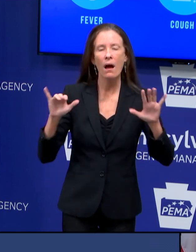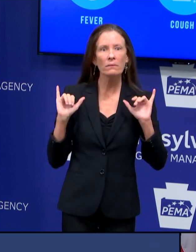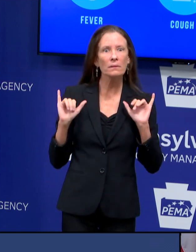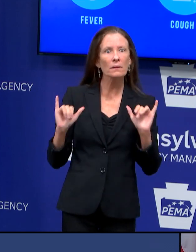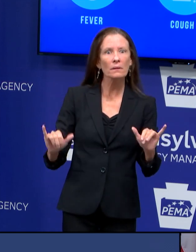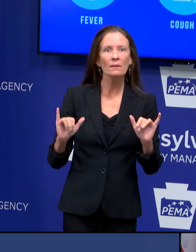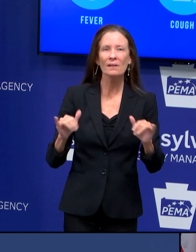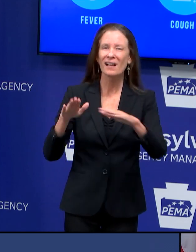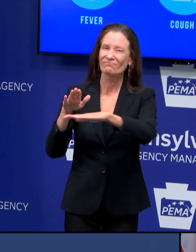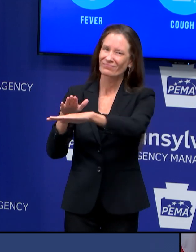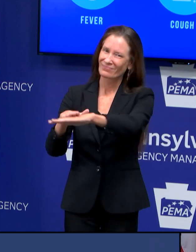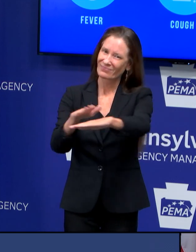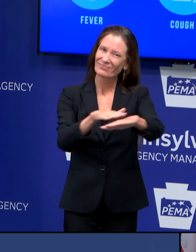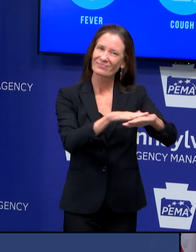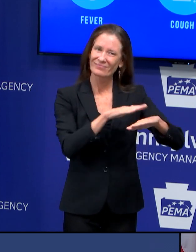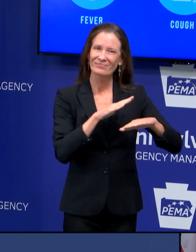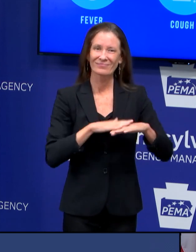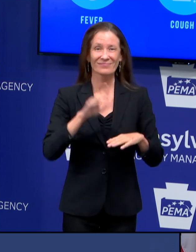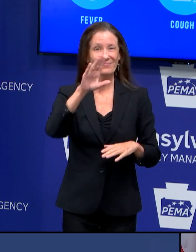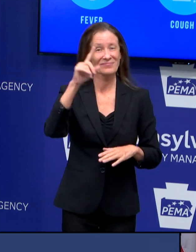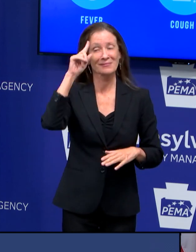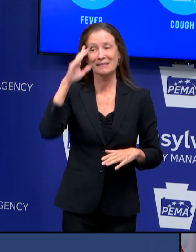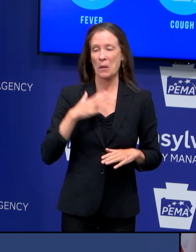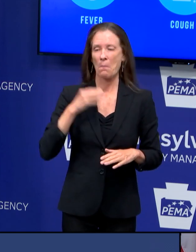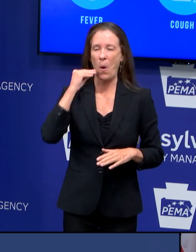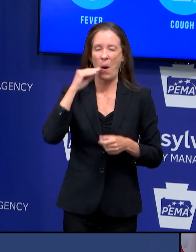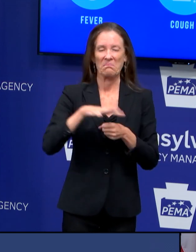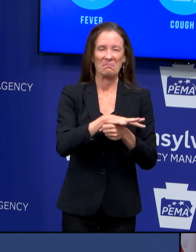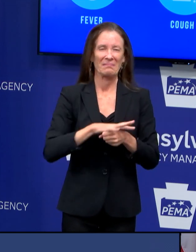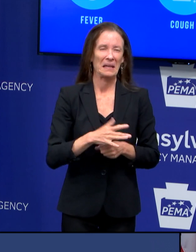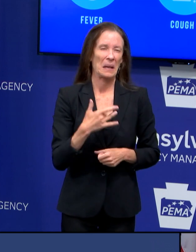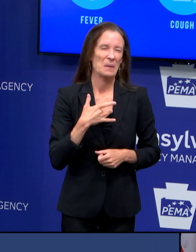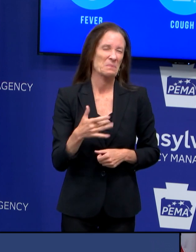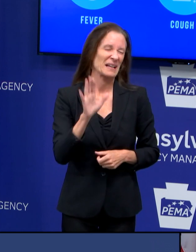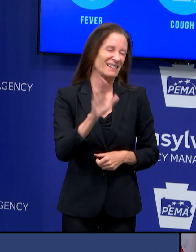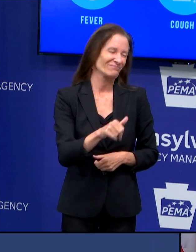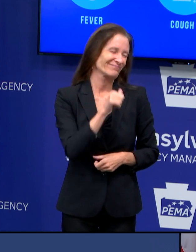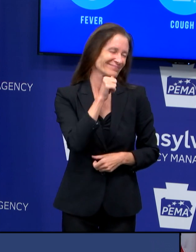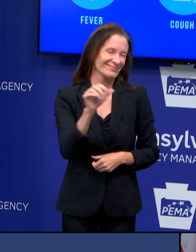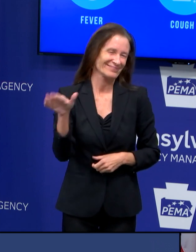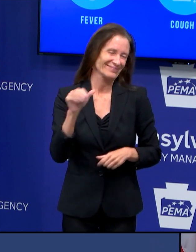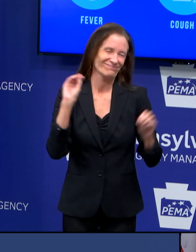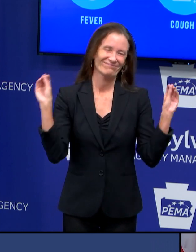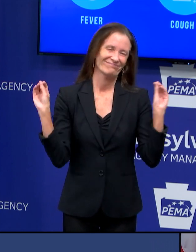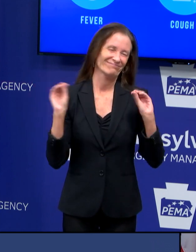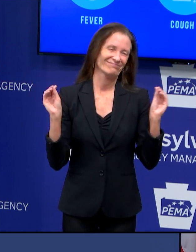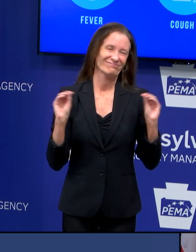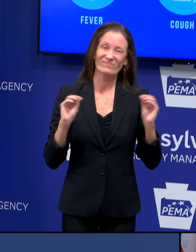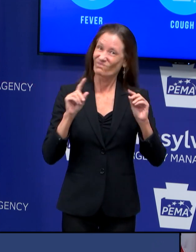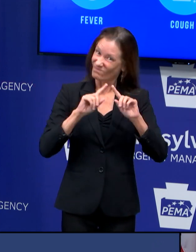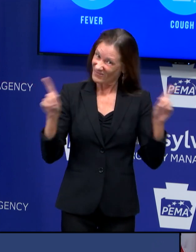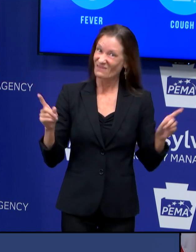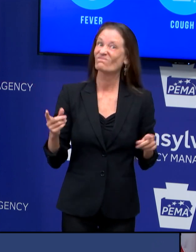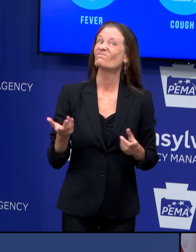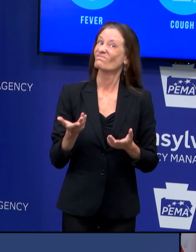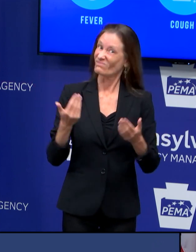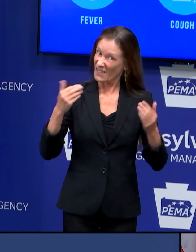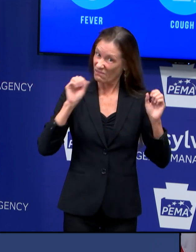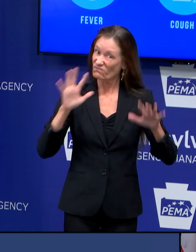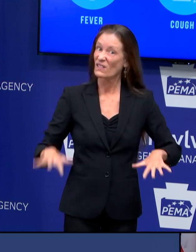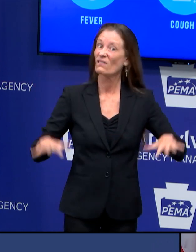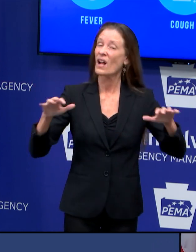zone doesn't protect you from that danger. The Pennsylvania Insurance Department has a lot of resources available on their website